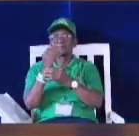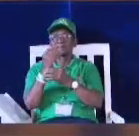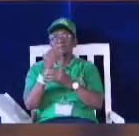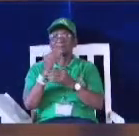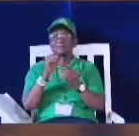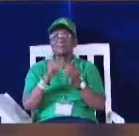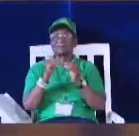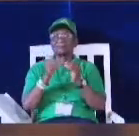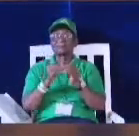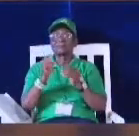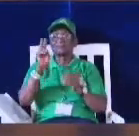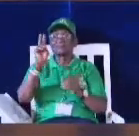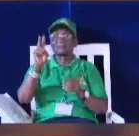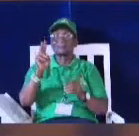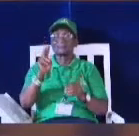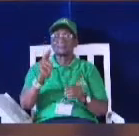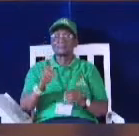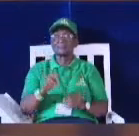Number two,